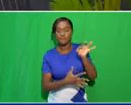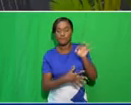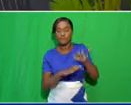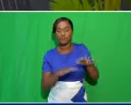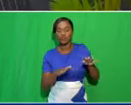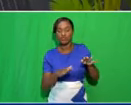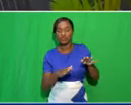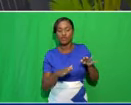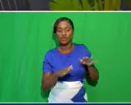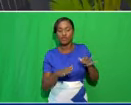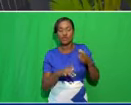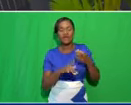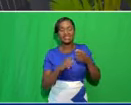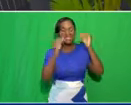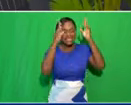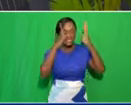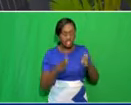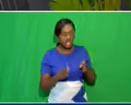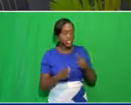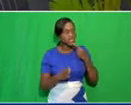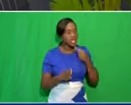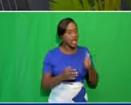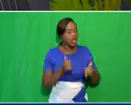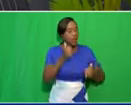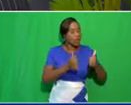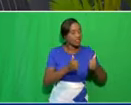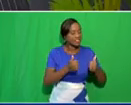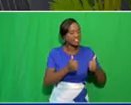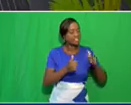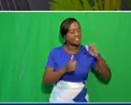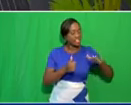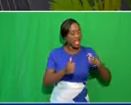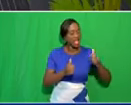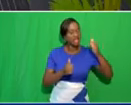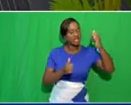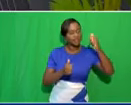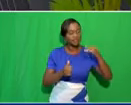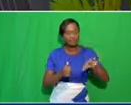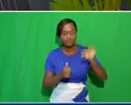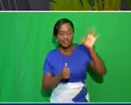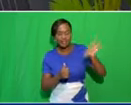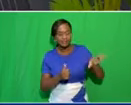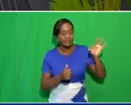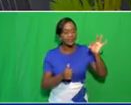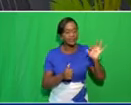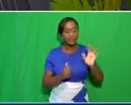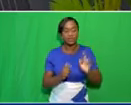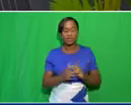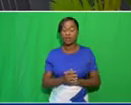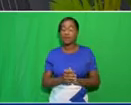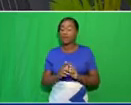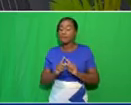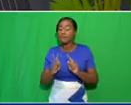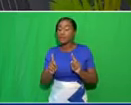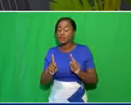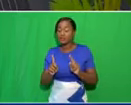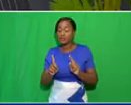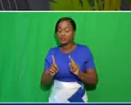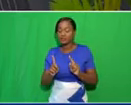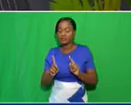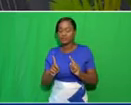a judgment of the teacher at 10. So they have a very early selection. Now, what they found, they